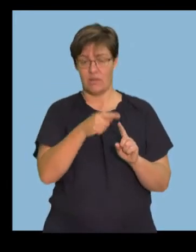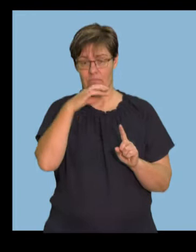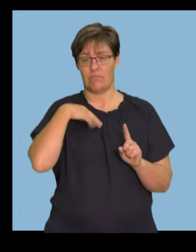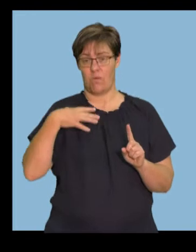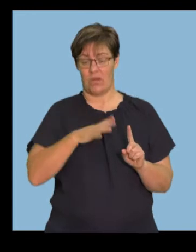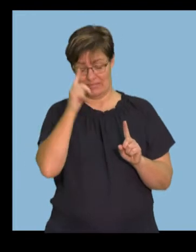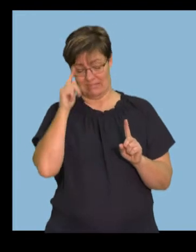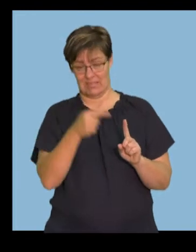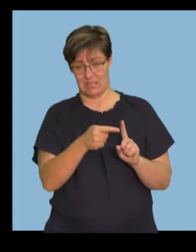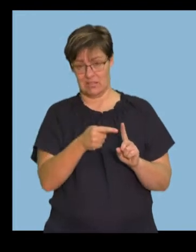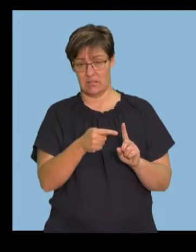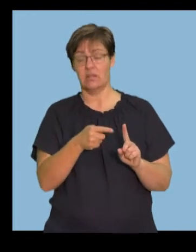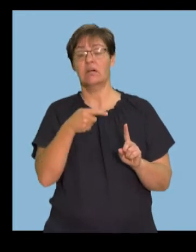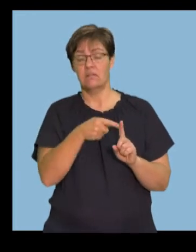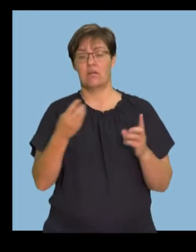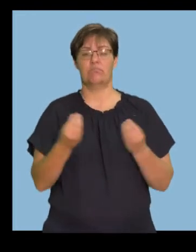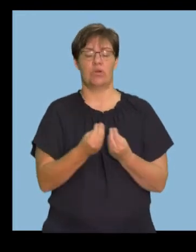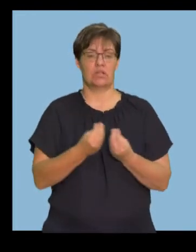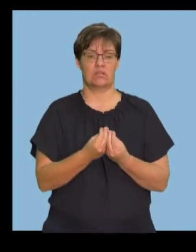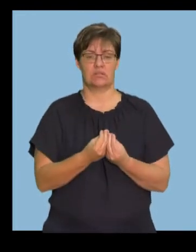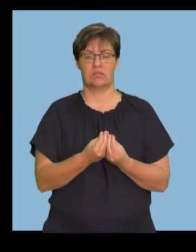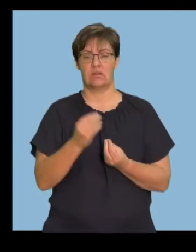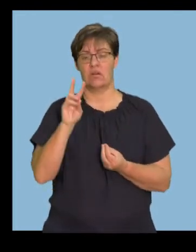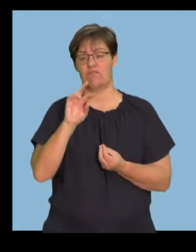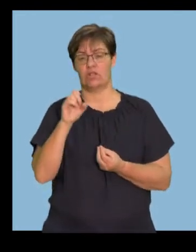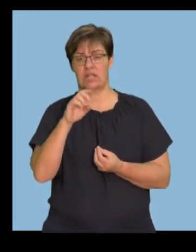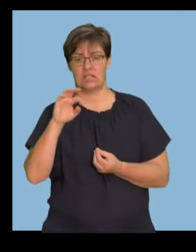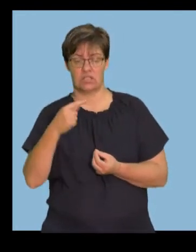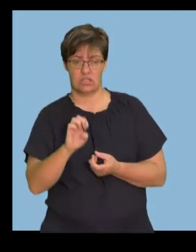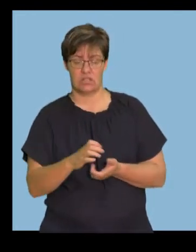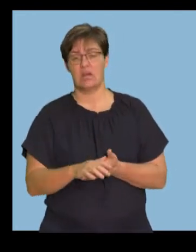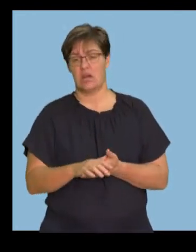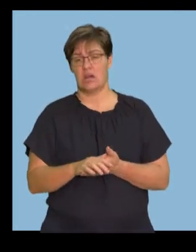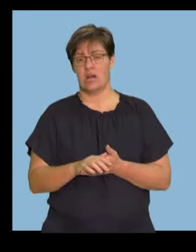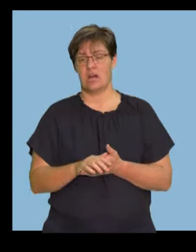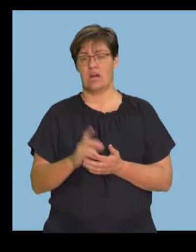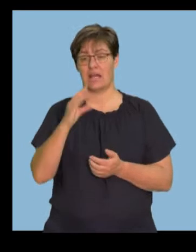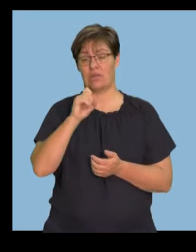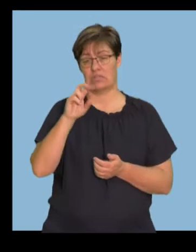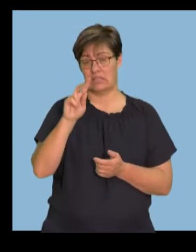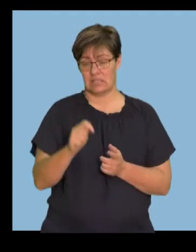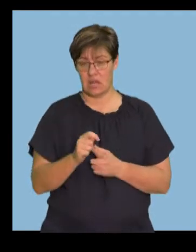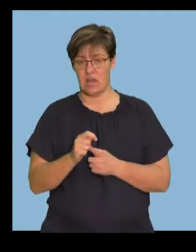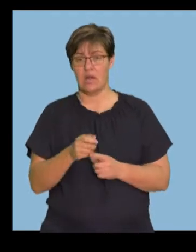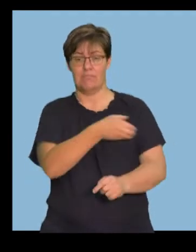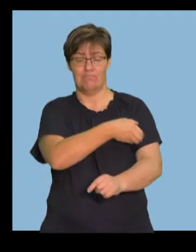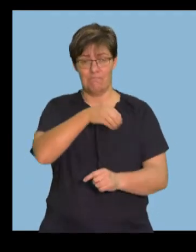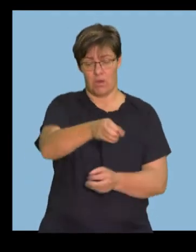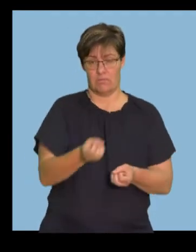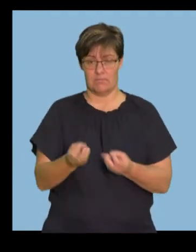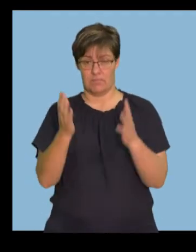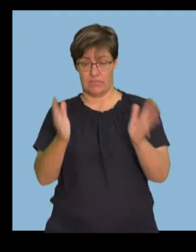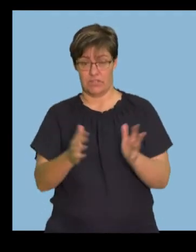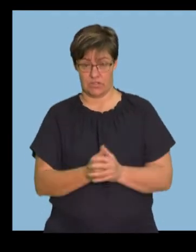what is of interest to us. So if you get the product of voltage and current, it actually gives you the